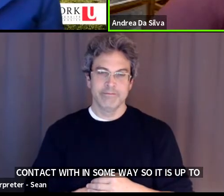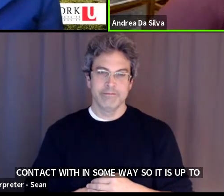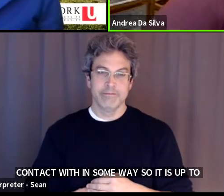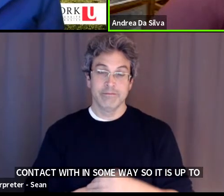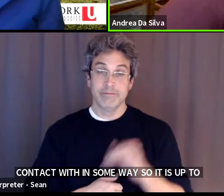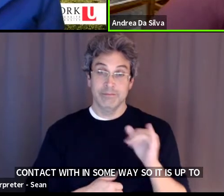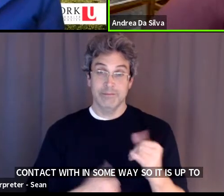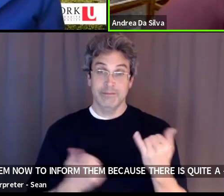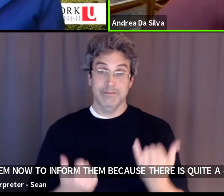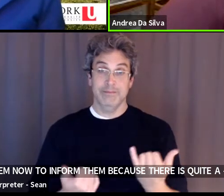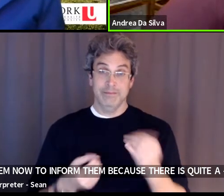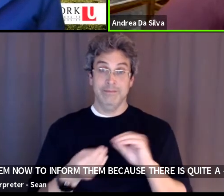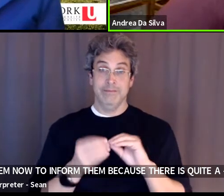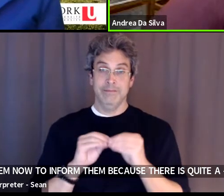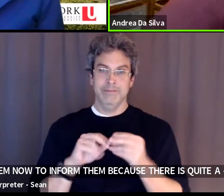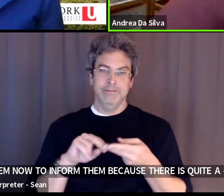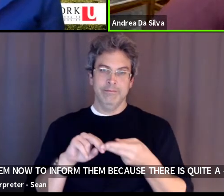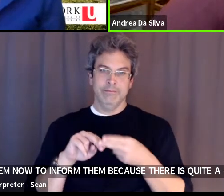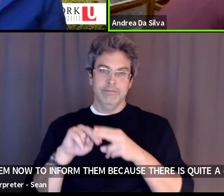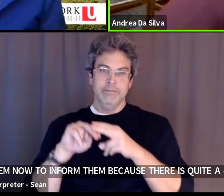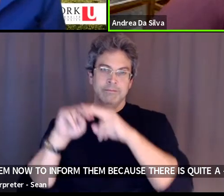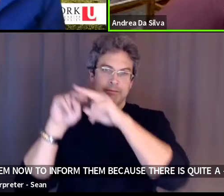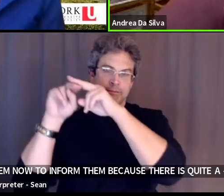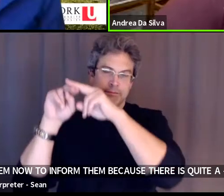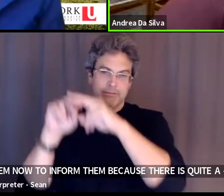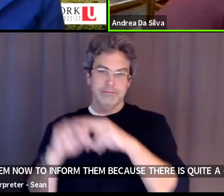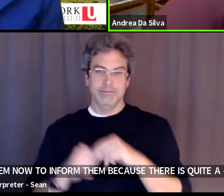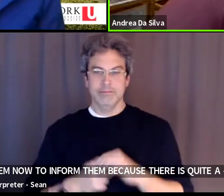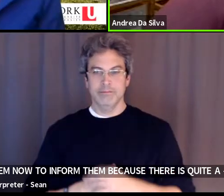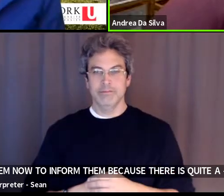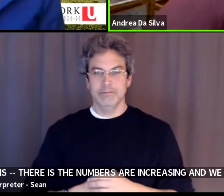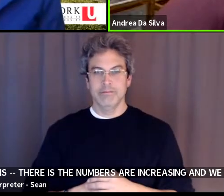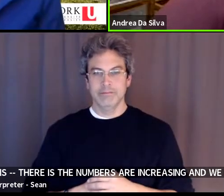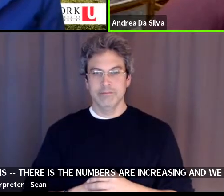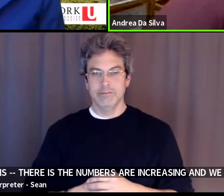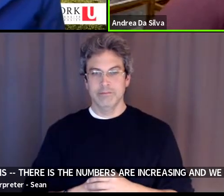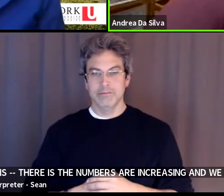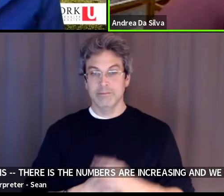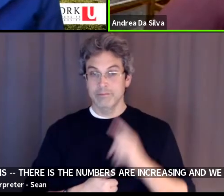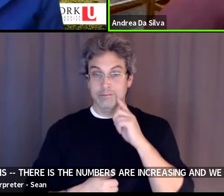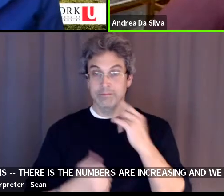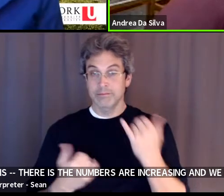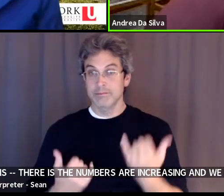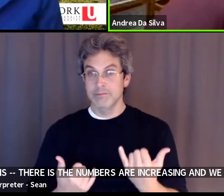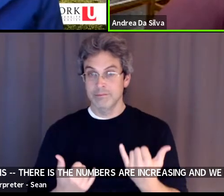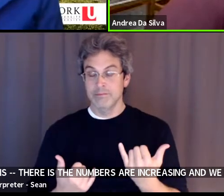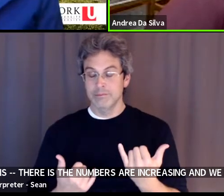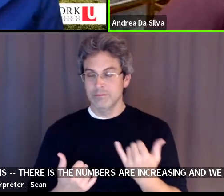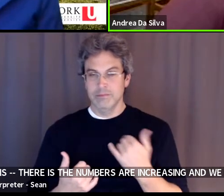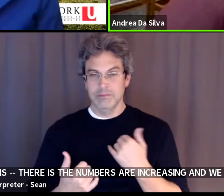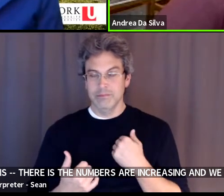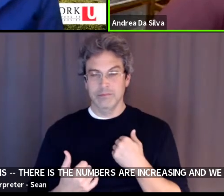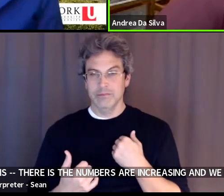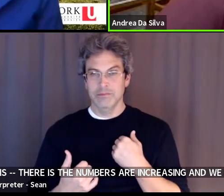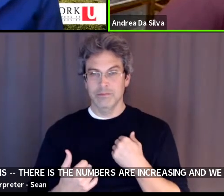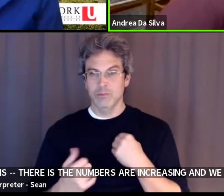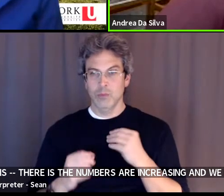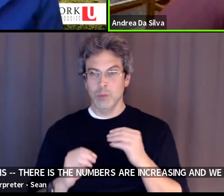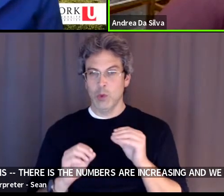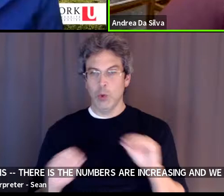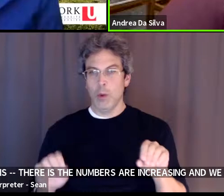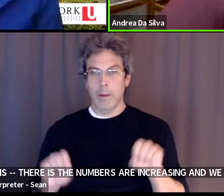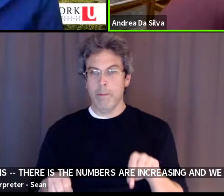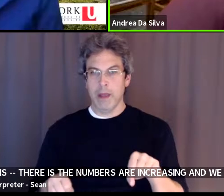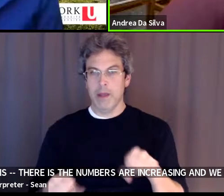are increasing, and we have to prioritize things. And at this point, there is no capacity to be contacting